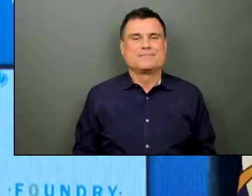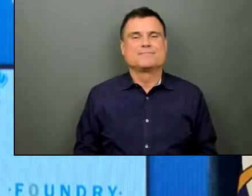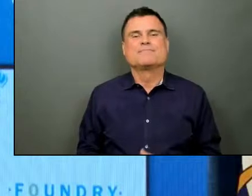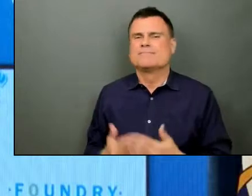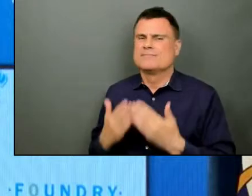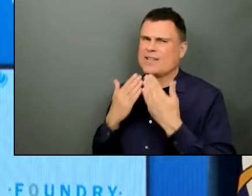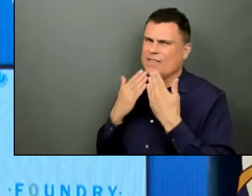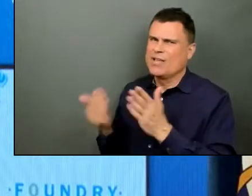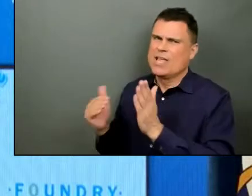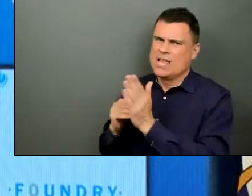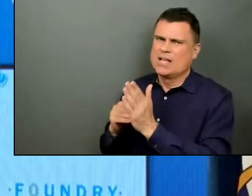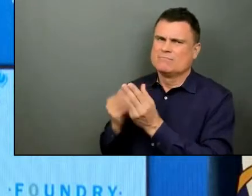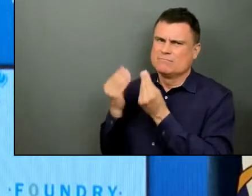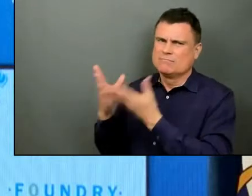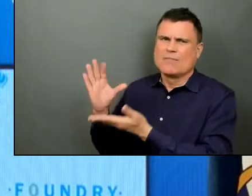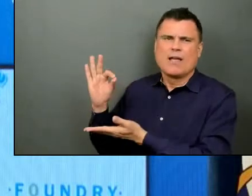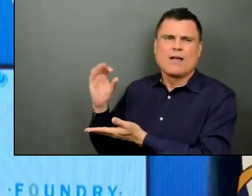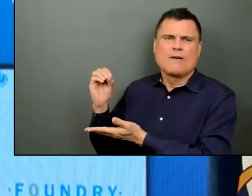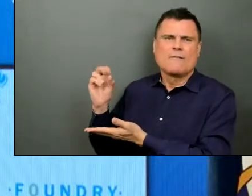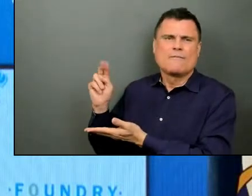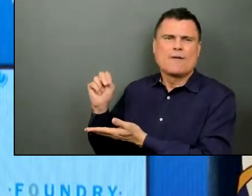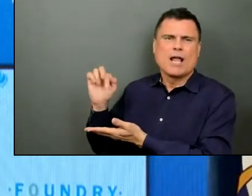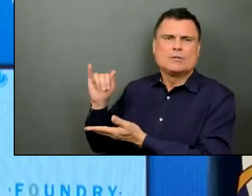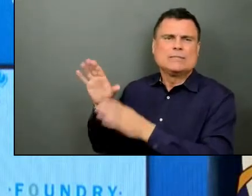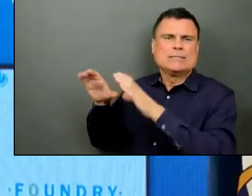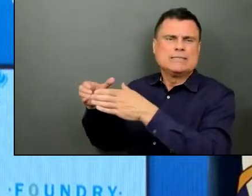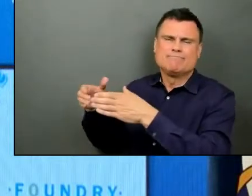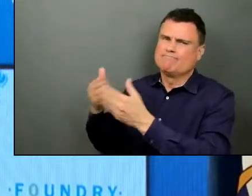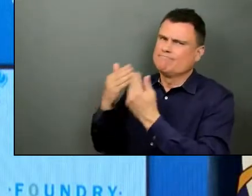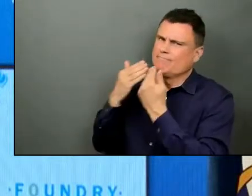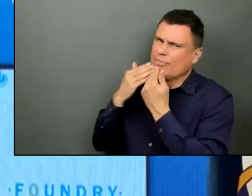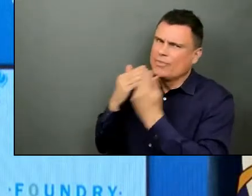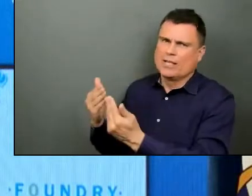new support for young people in British Columbia. We're grateful for your work.